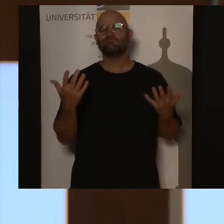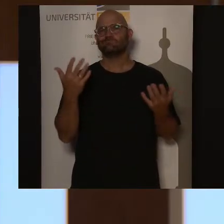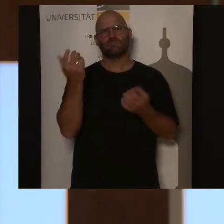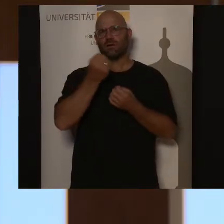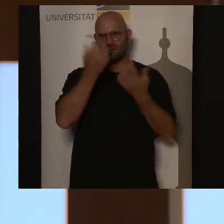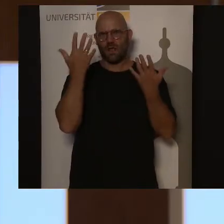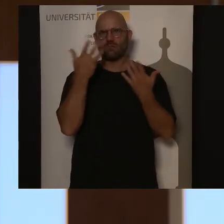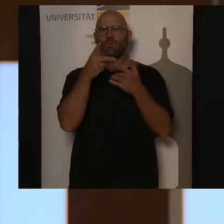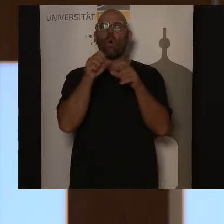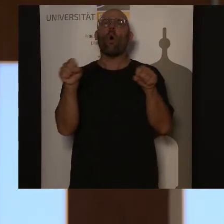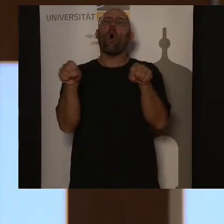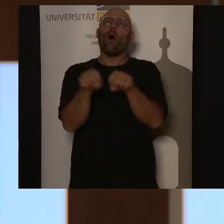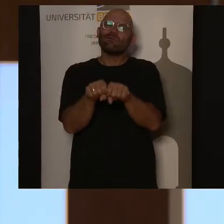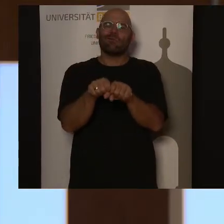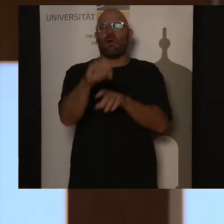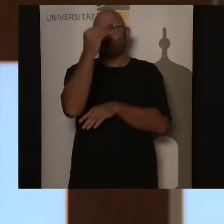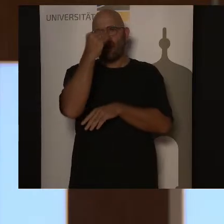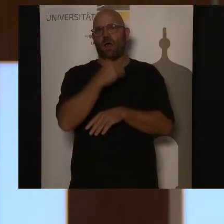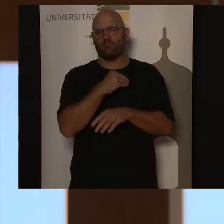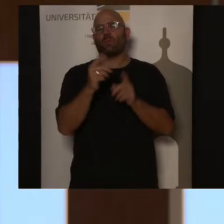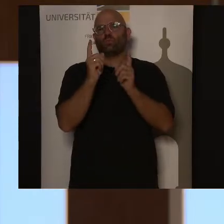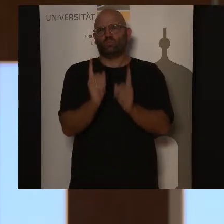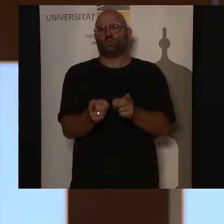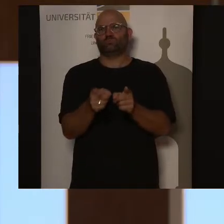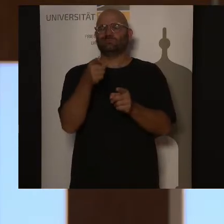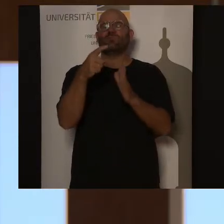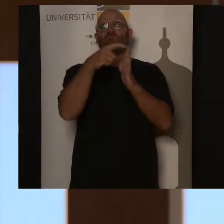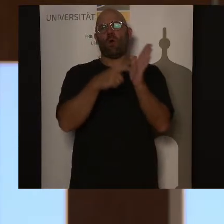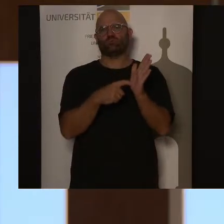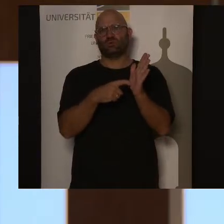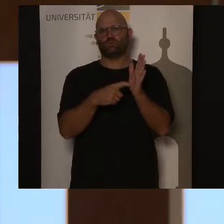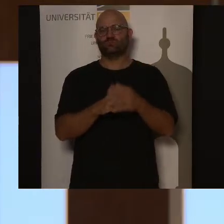and places for living.